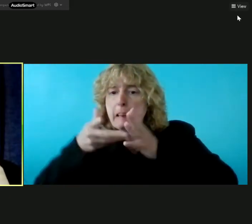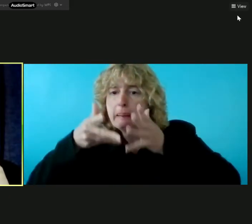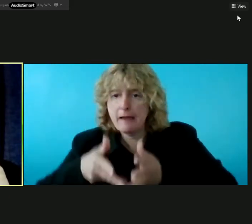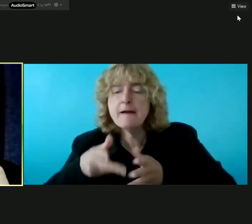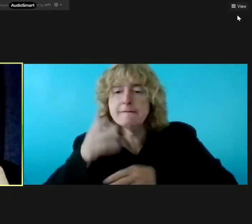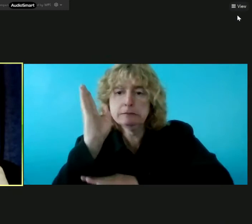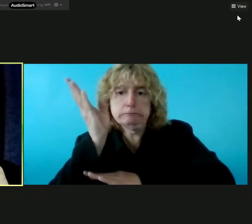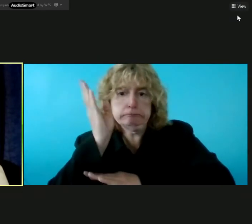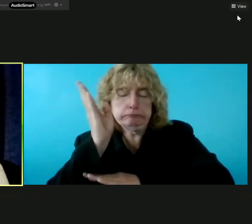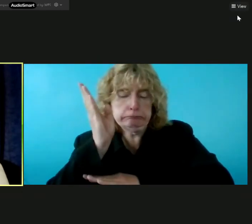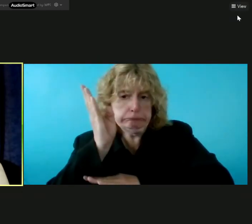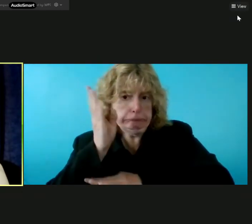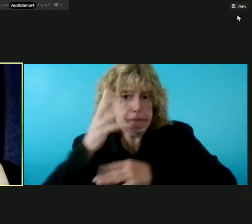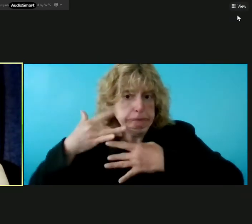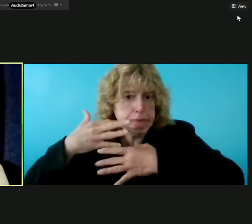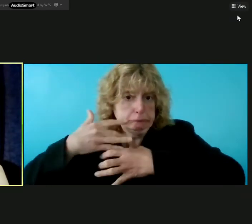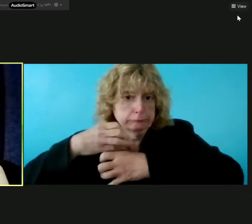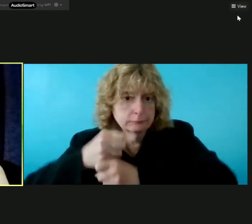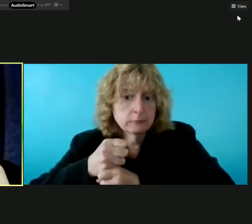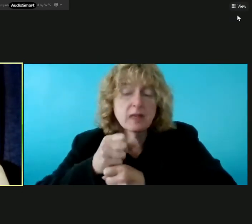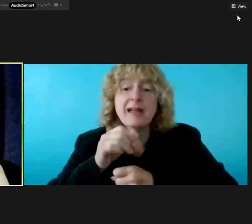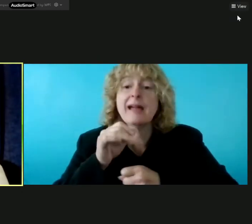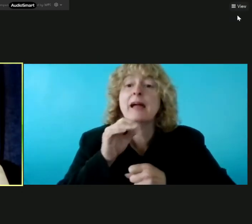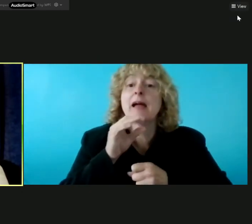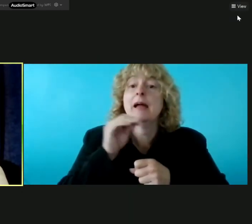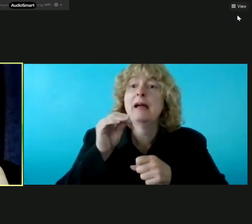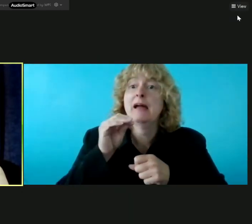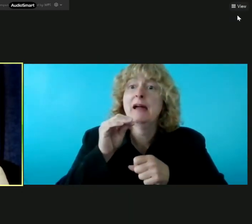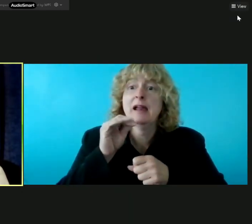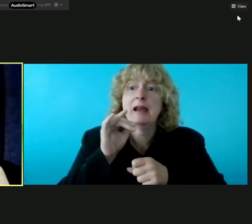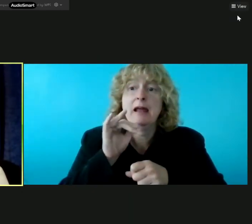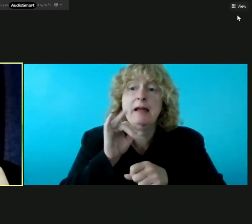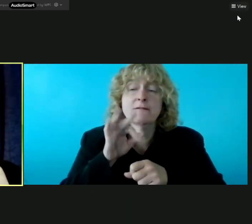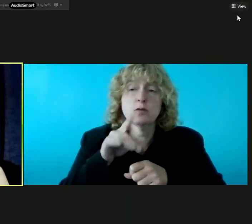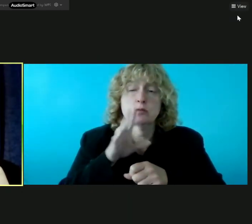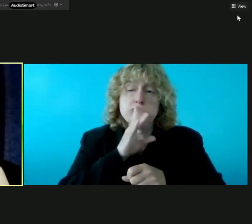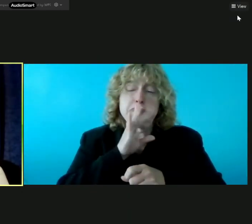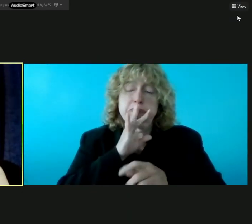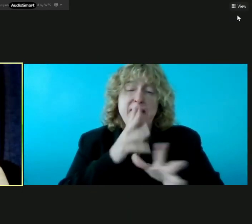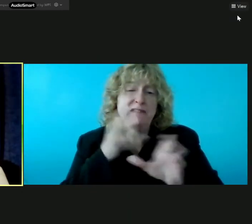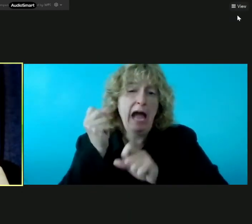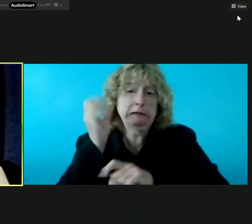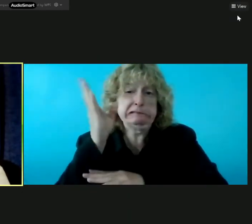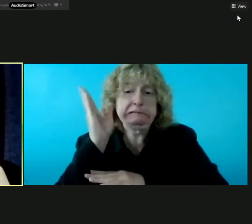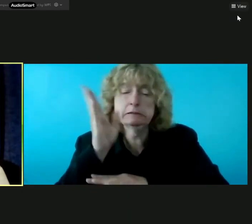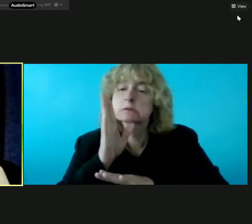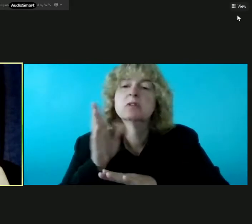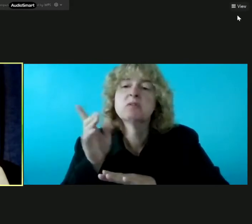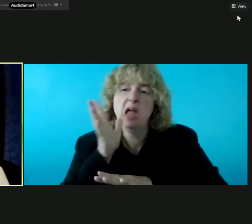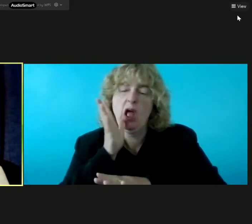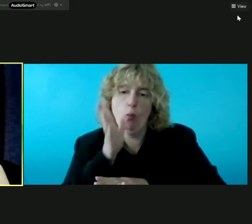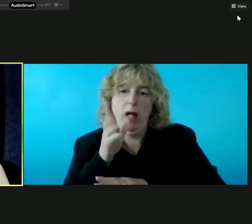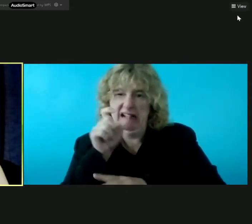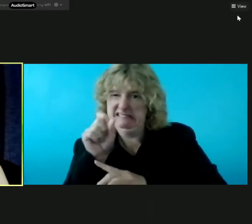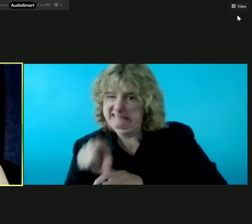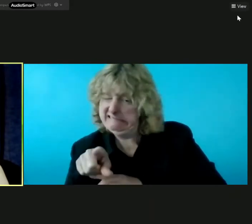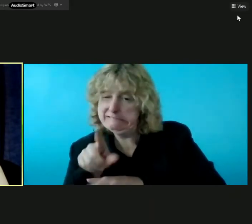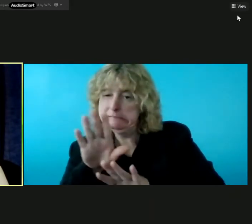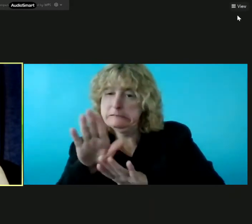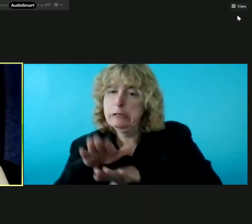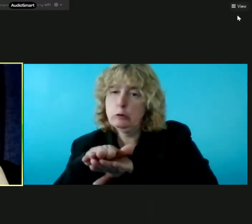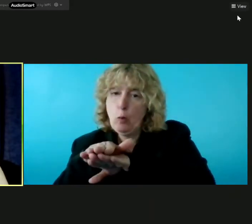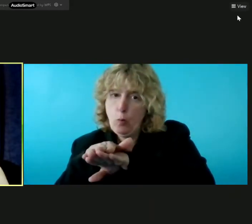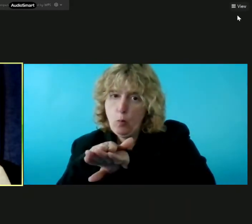one eye on that chat. And if you go over your time, myself, Jametta, or Rajeshri, all